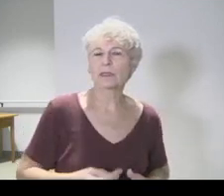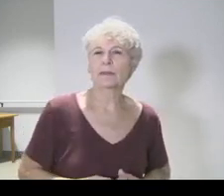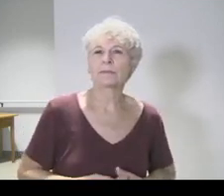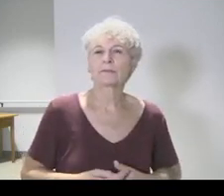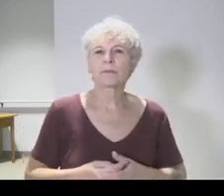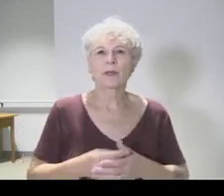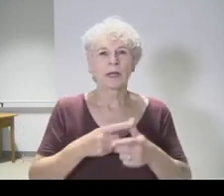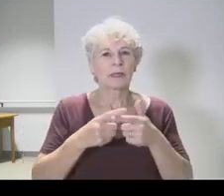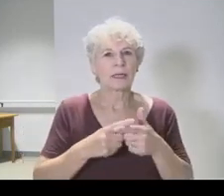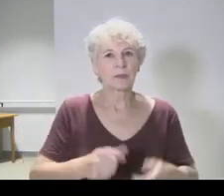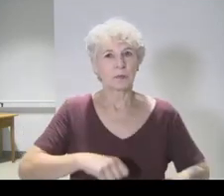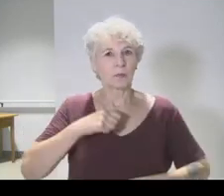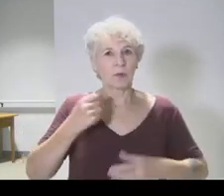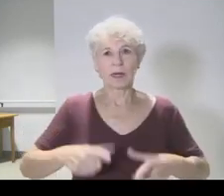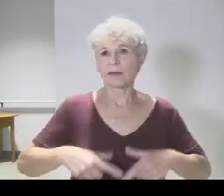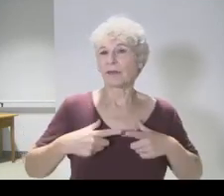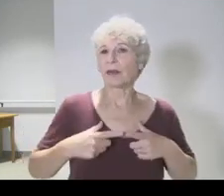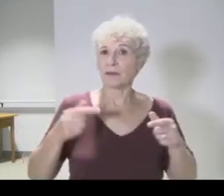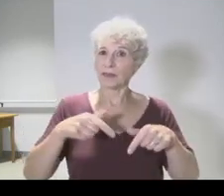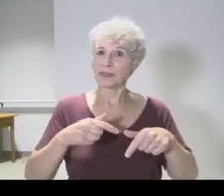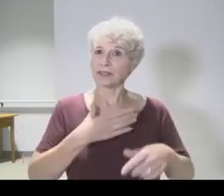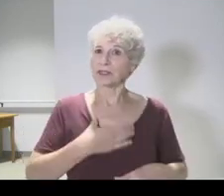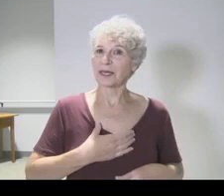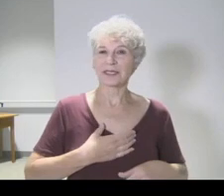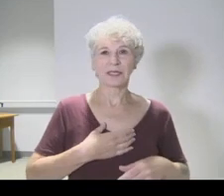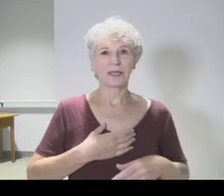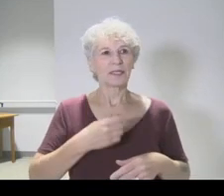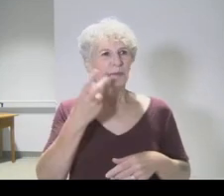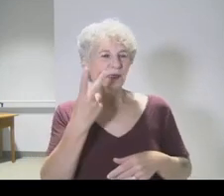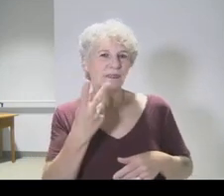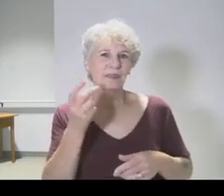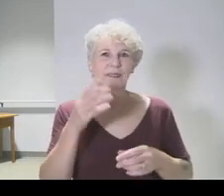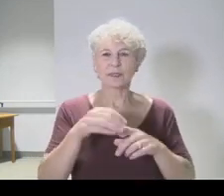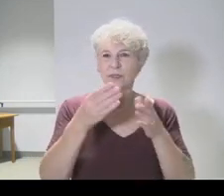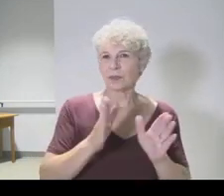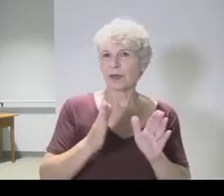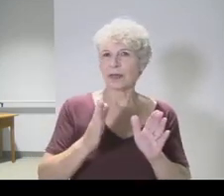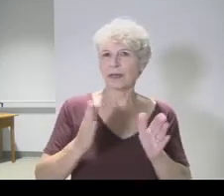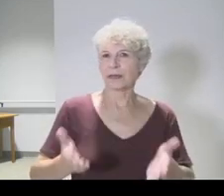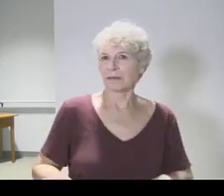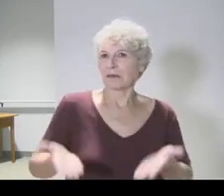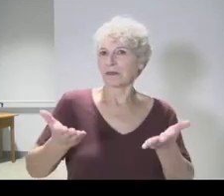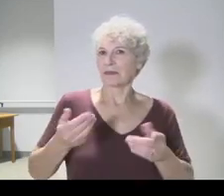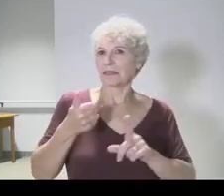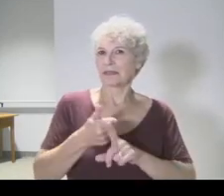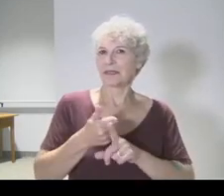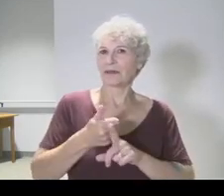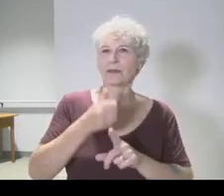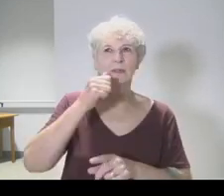And then there's the pride of life. This is the desire to be seen in a particular way that promotes yourself, not